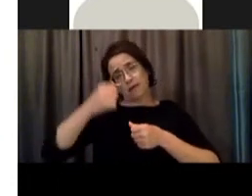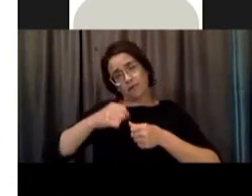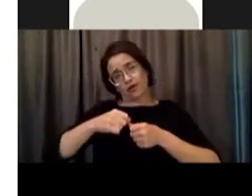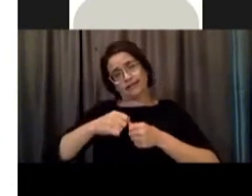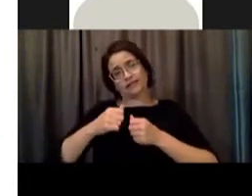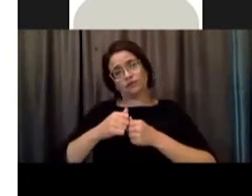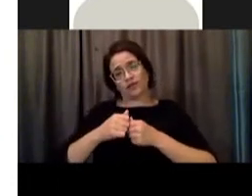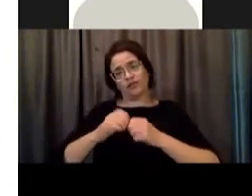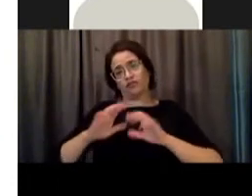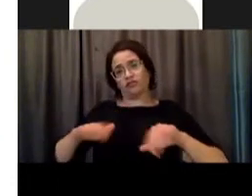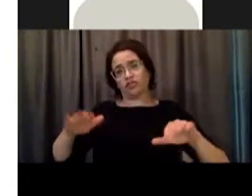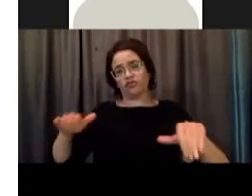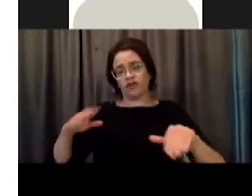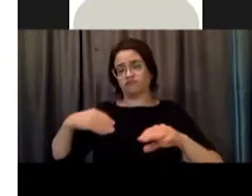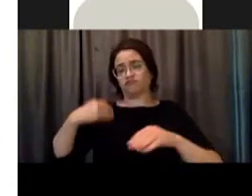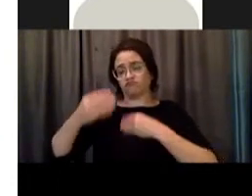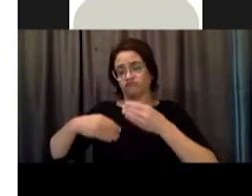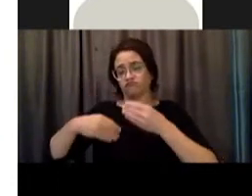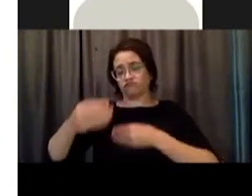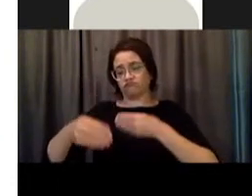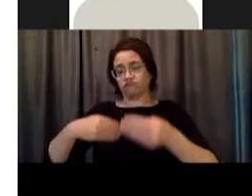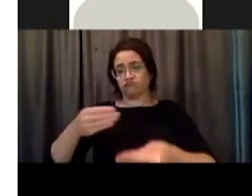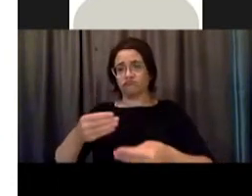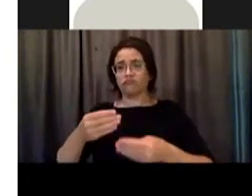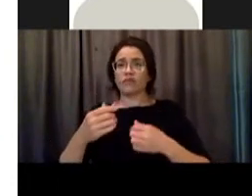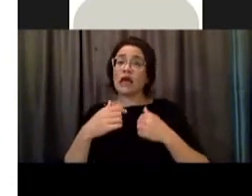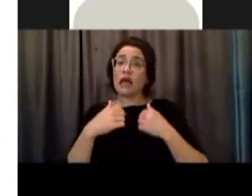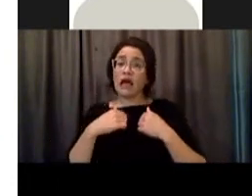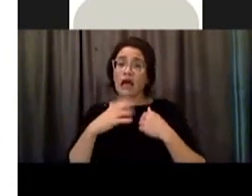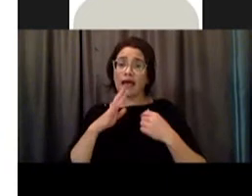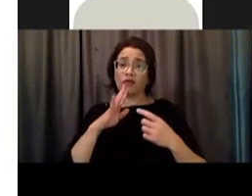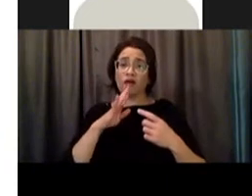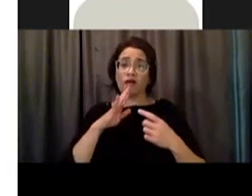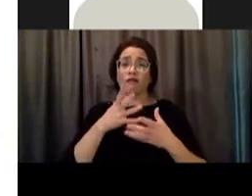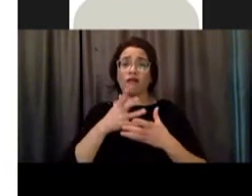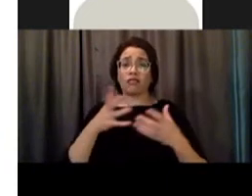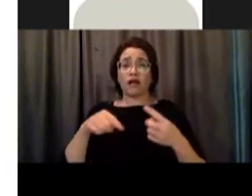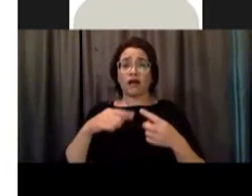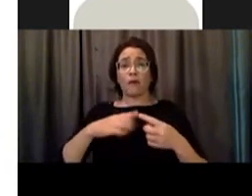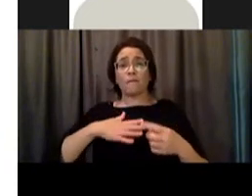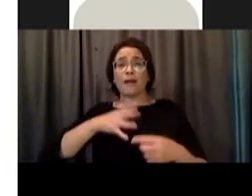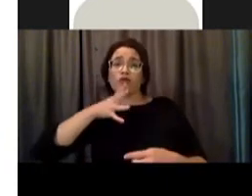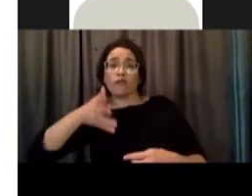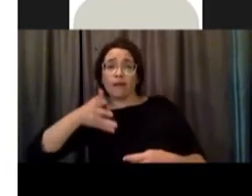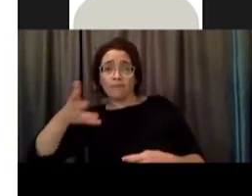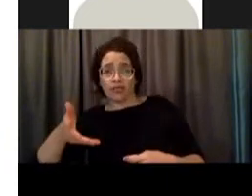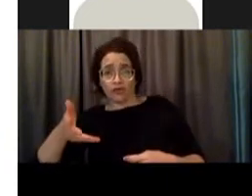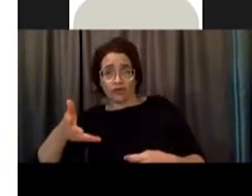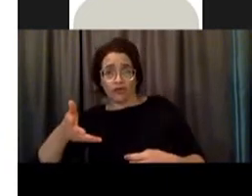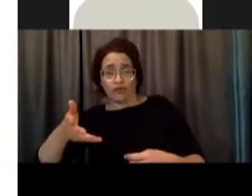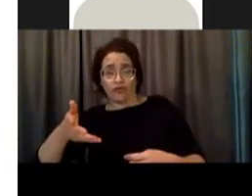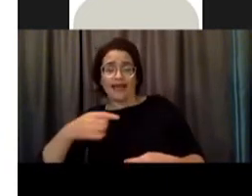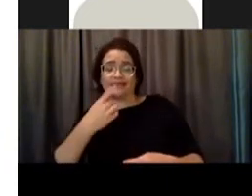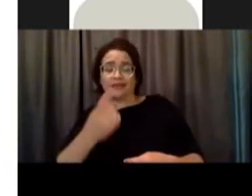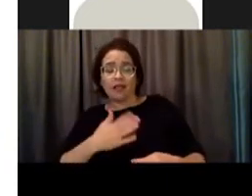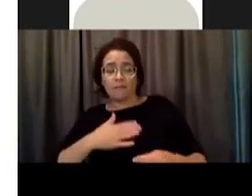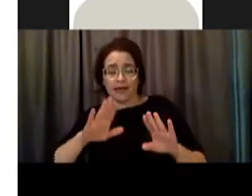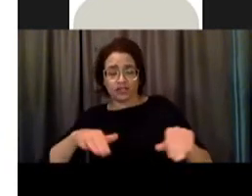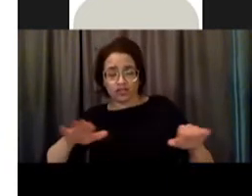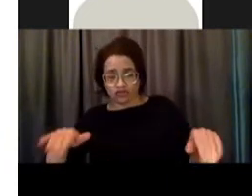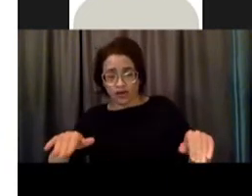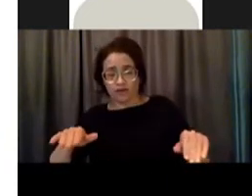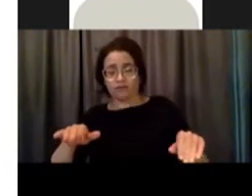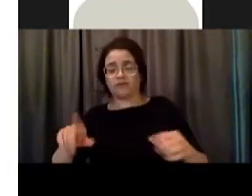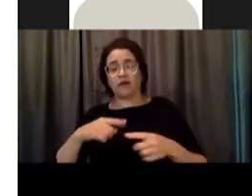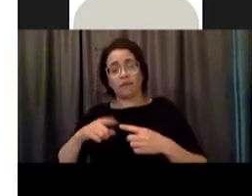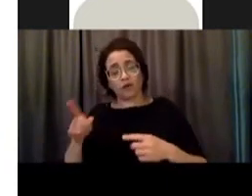talk... I certainly do talk a great deal about my grandmother to my children. And I'm really pleased that they often ask me